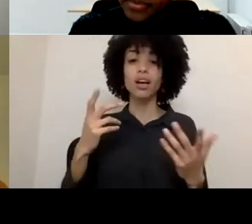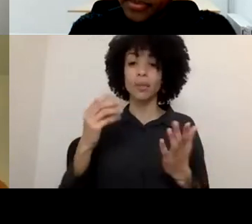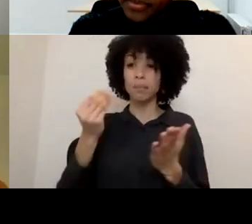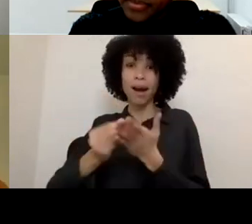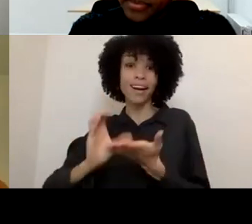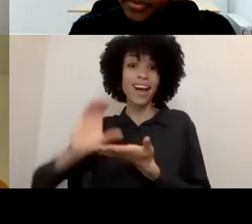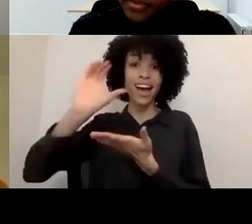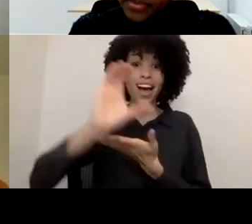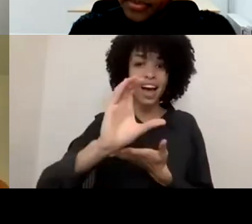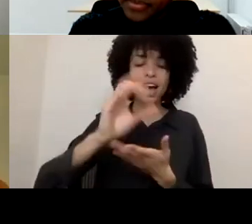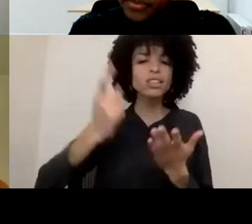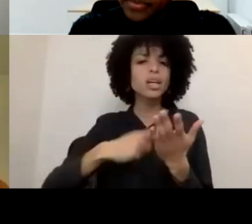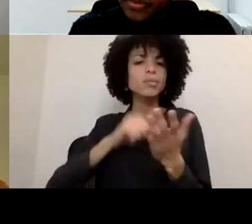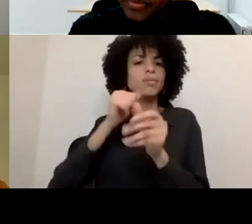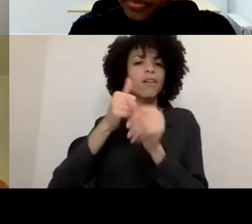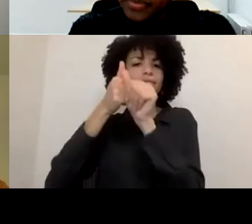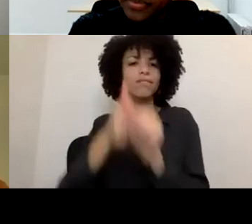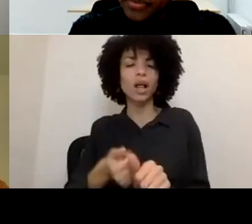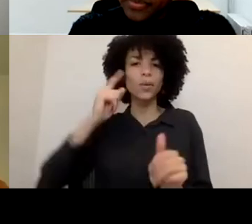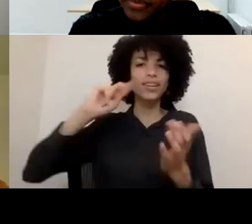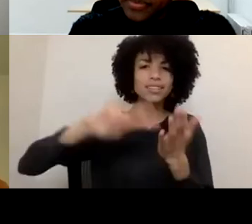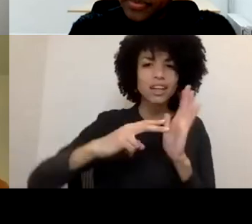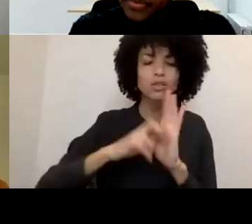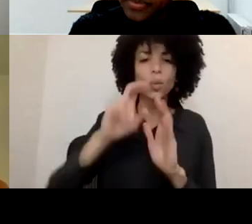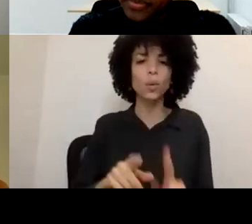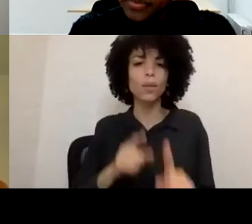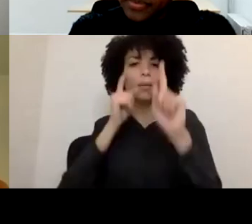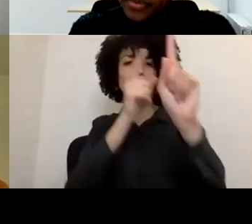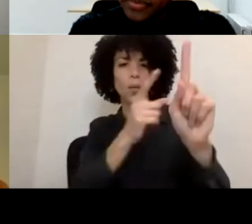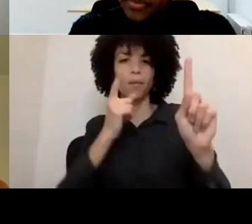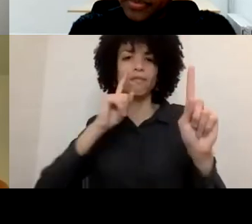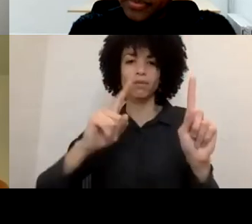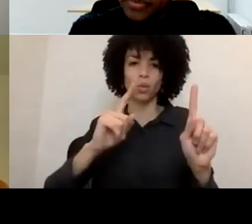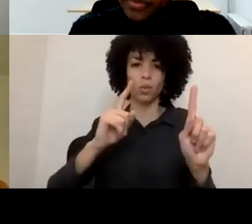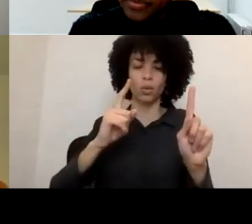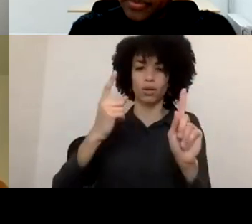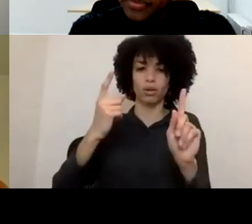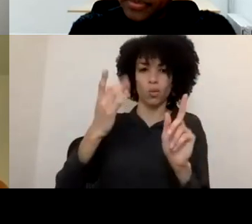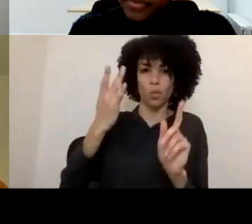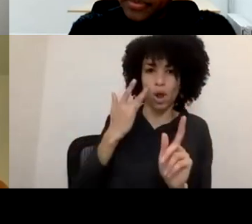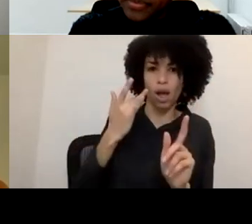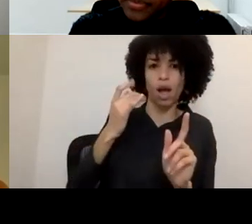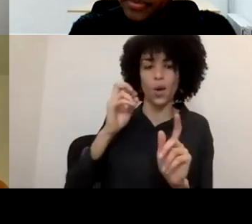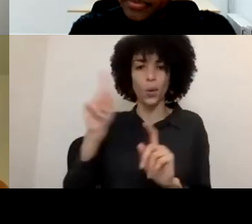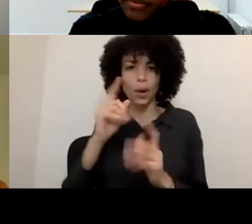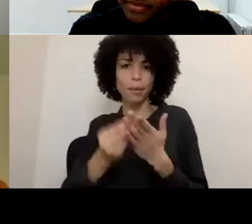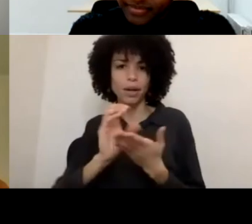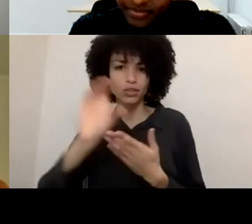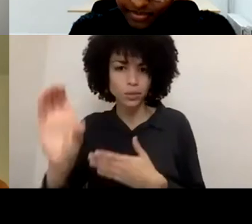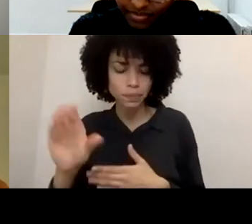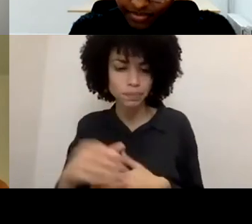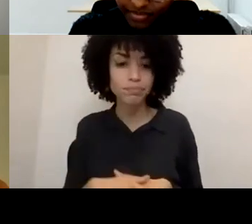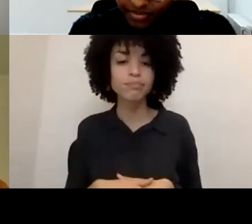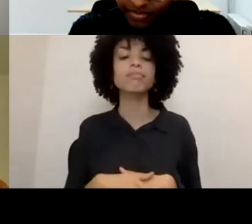believe, the intended meaning for the money to be spent. And oftentimes it happens. So that's what